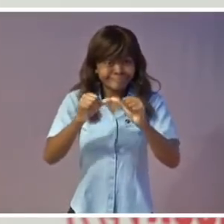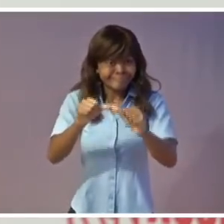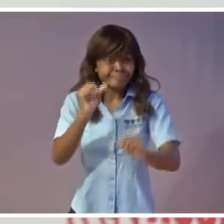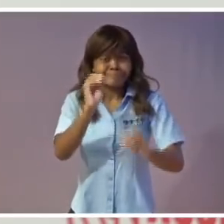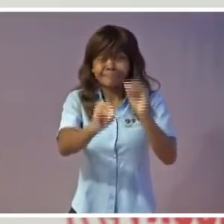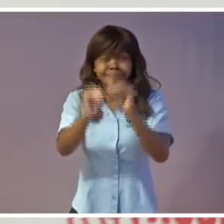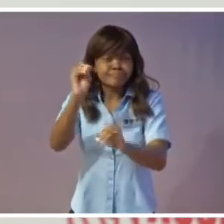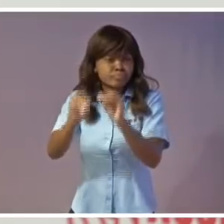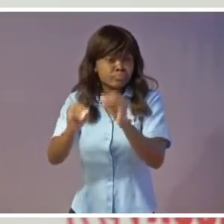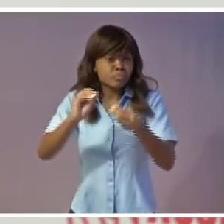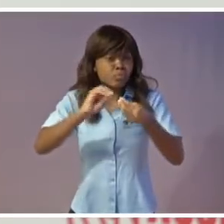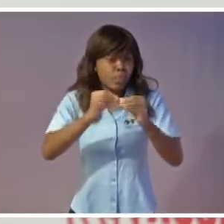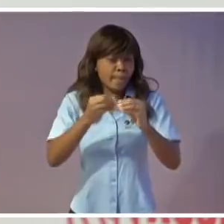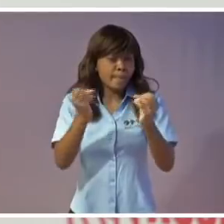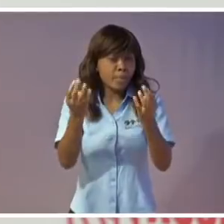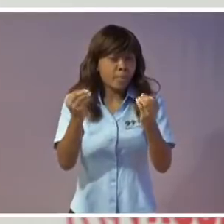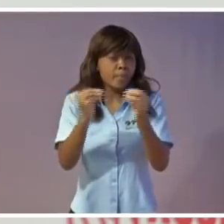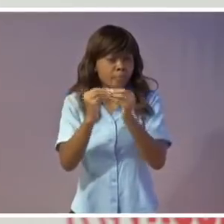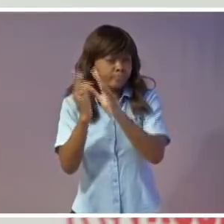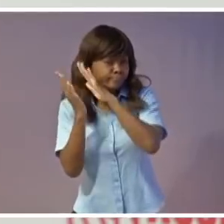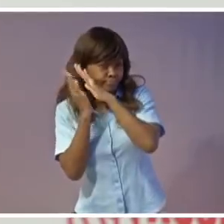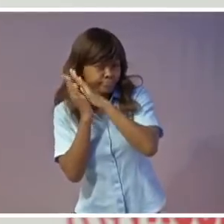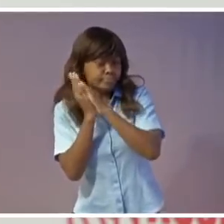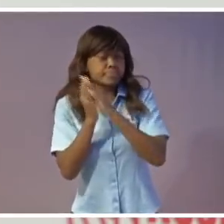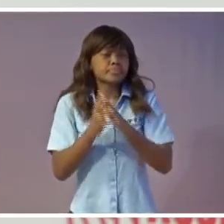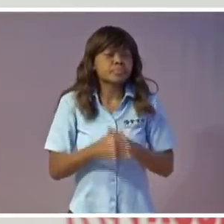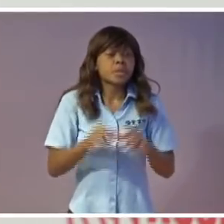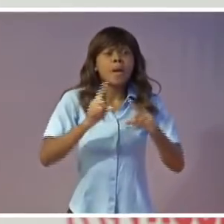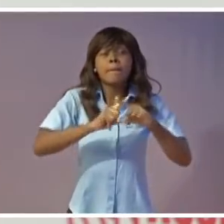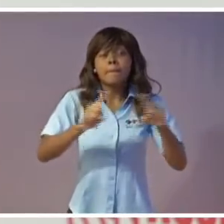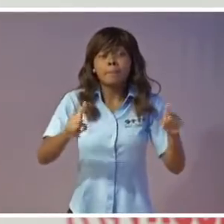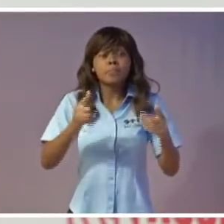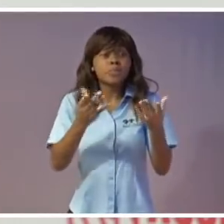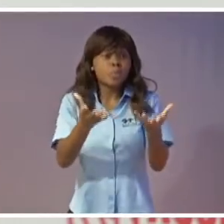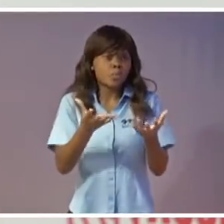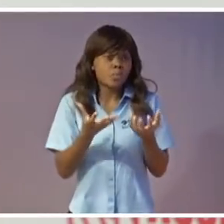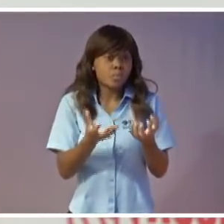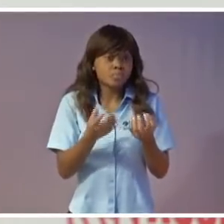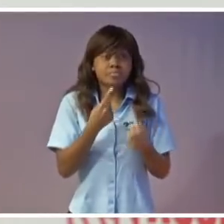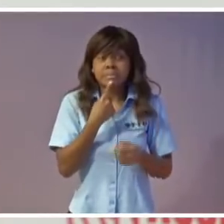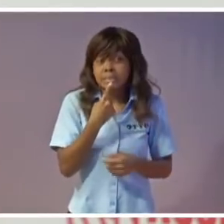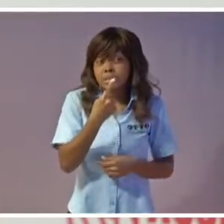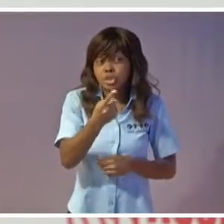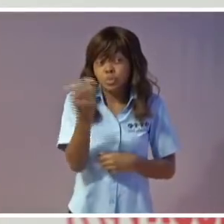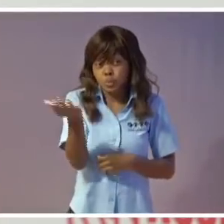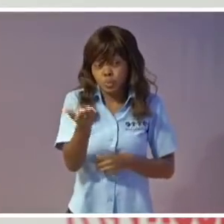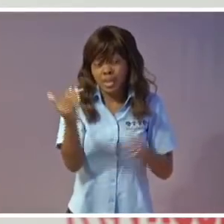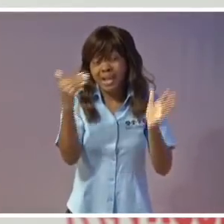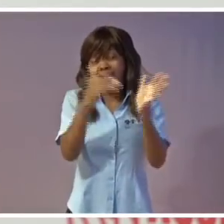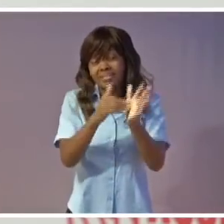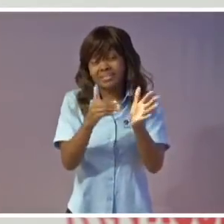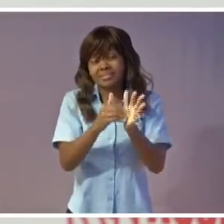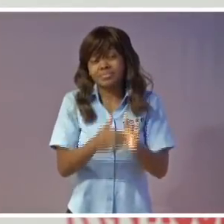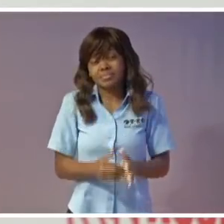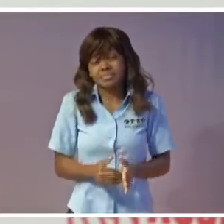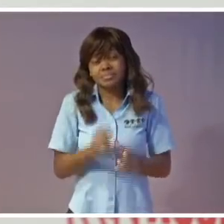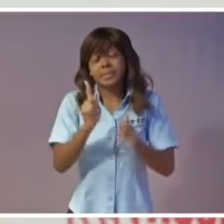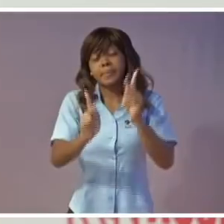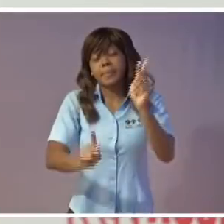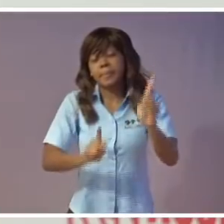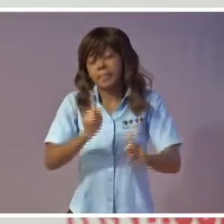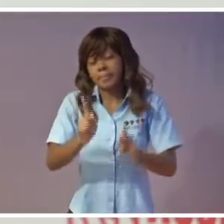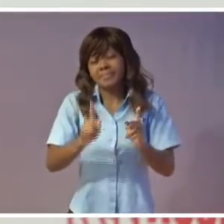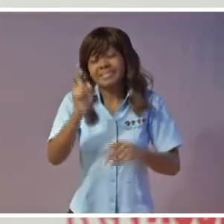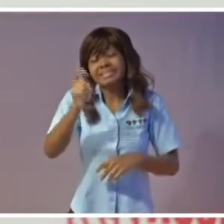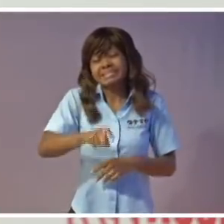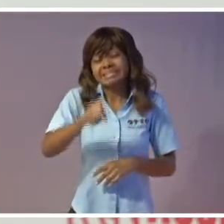beds. But of course, I would like to stress that resources, especially human resources, continue to be very